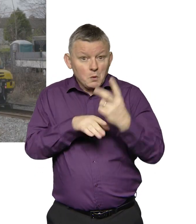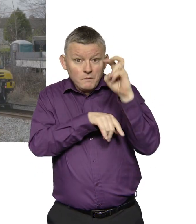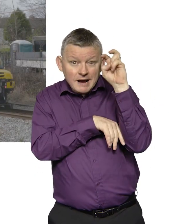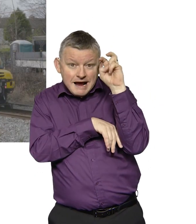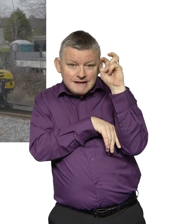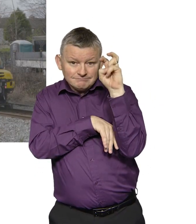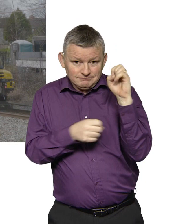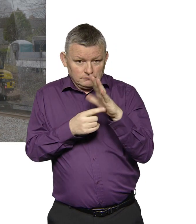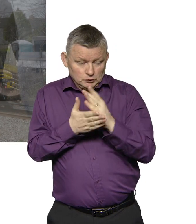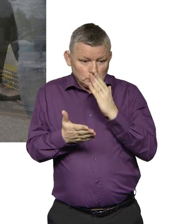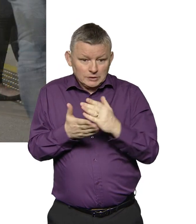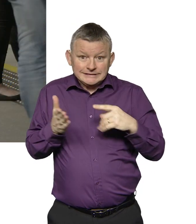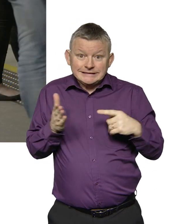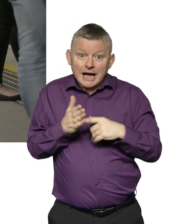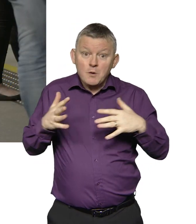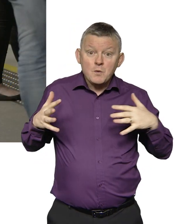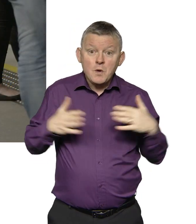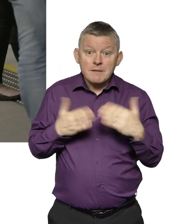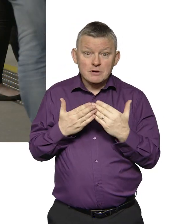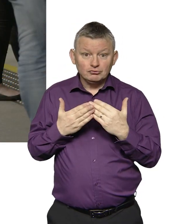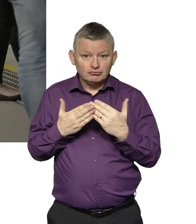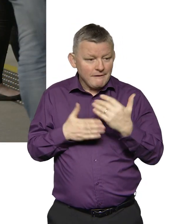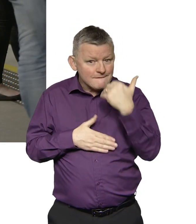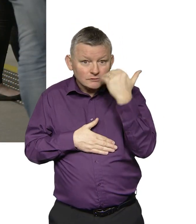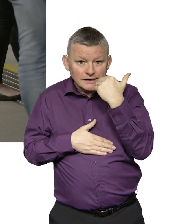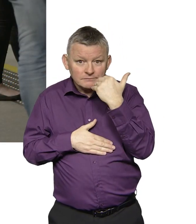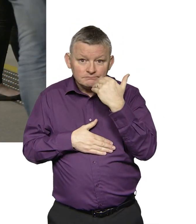these overhead lines is essential to make sure that the